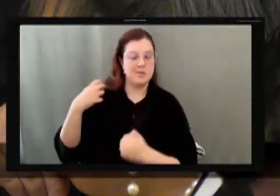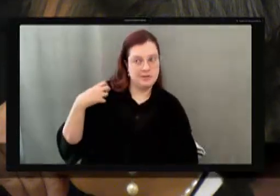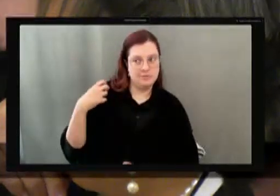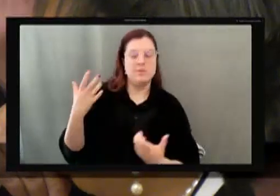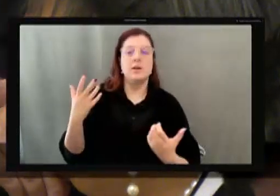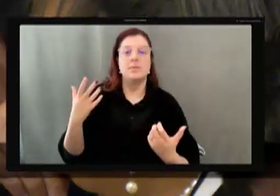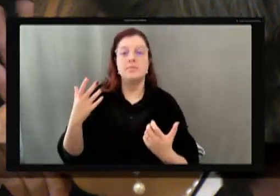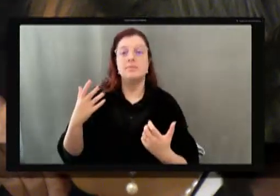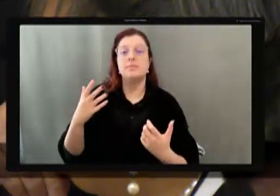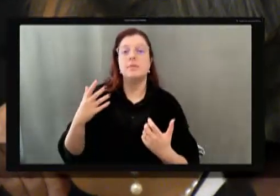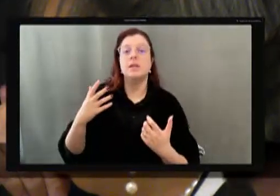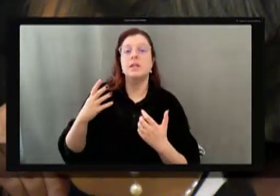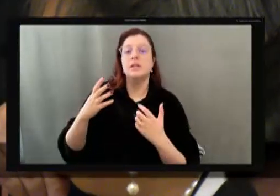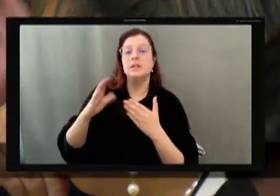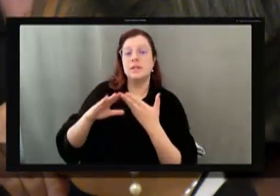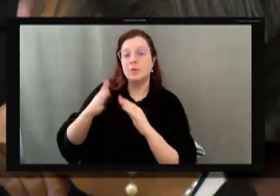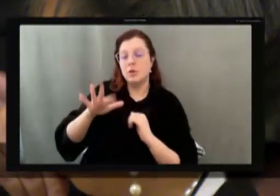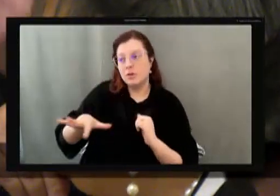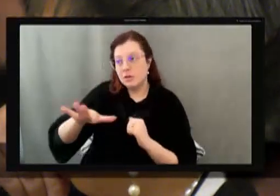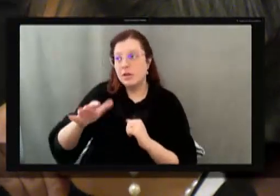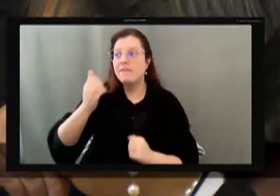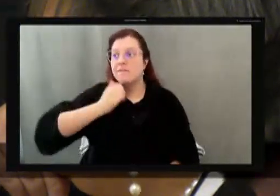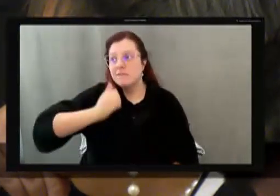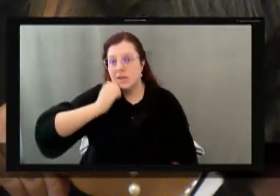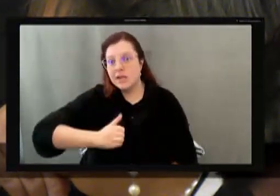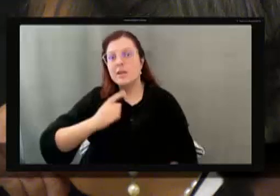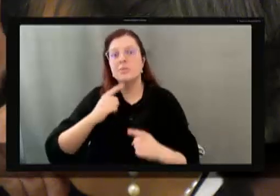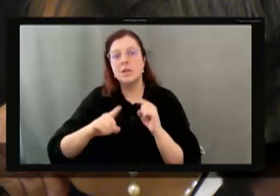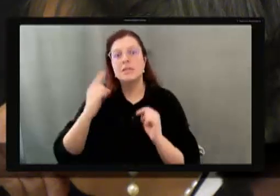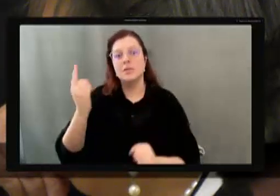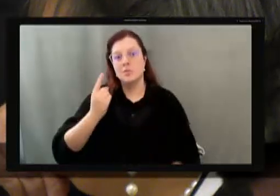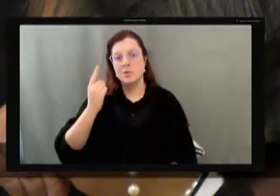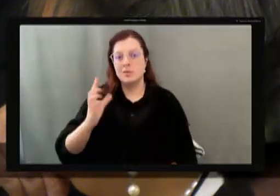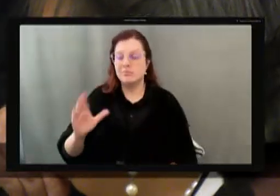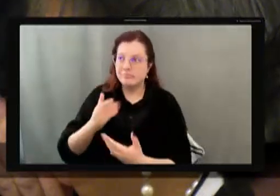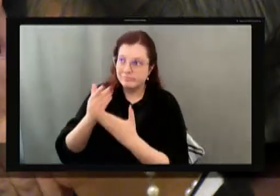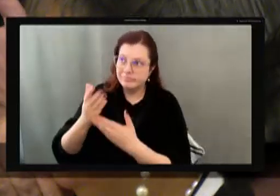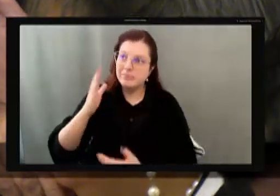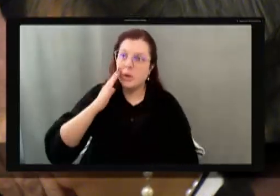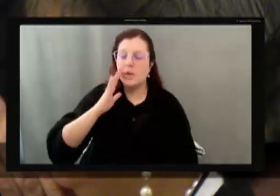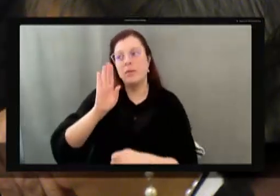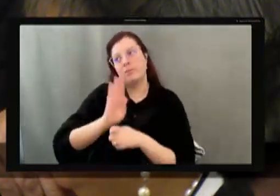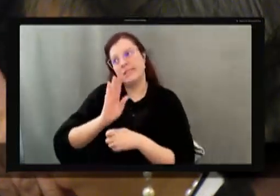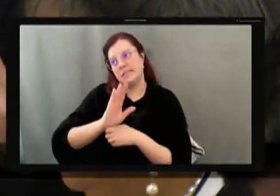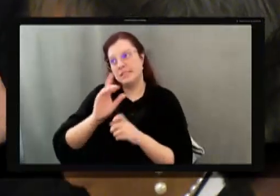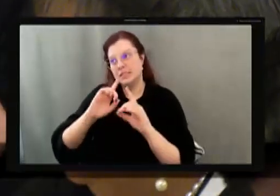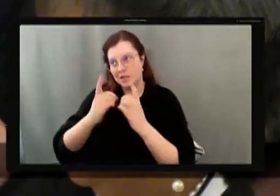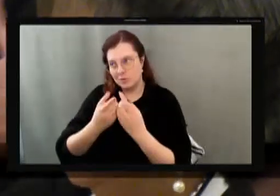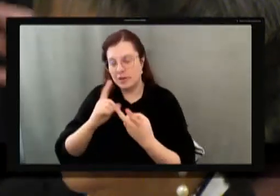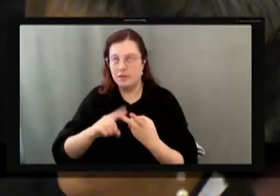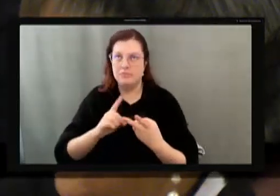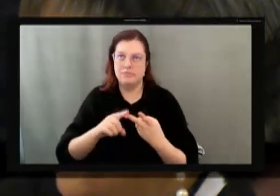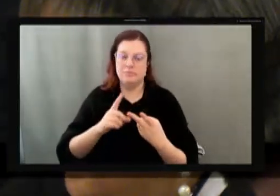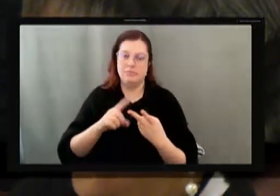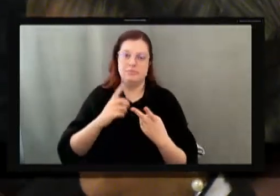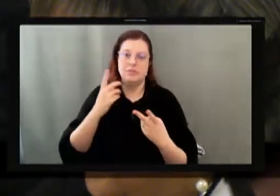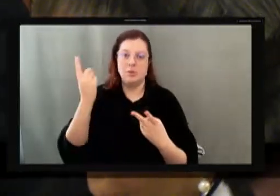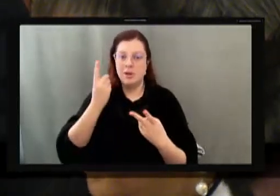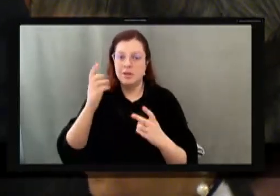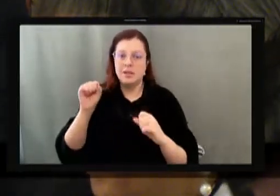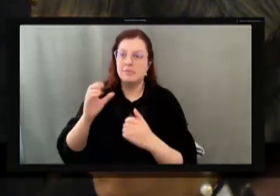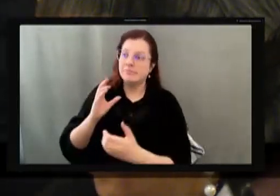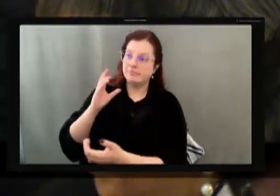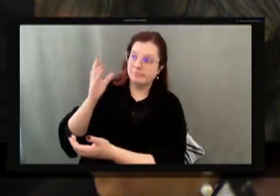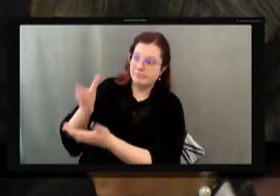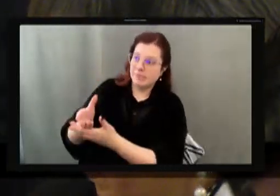in the neighborhoods, and not constantly every day, but, you know, somebody going through to getting to know the business districts, getting, you know, someone who can stop by the